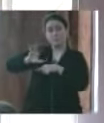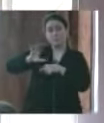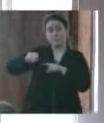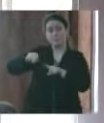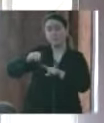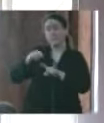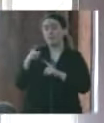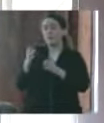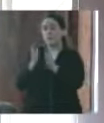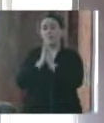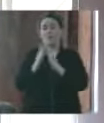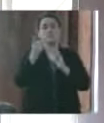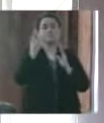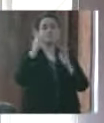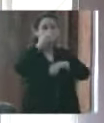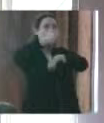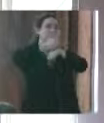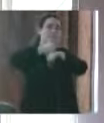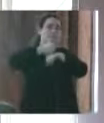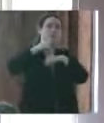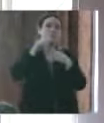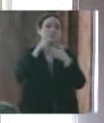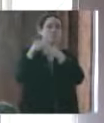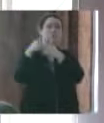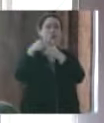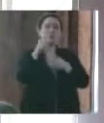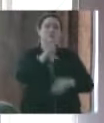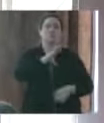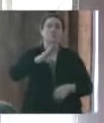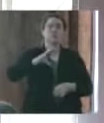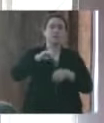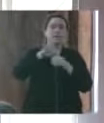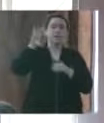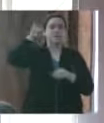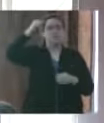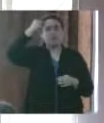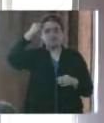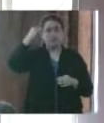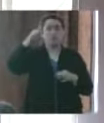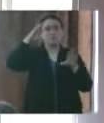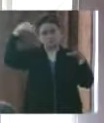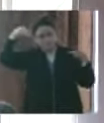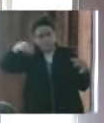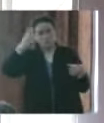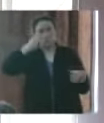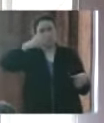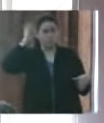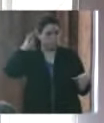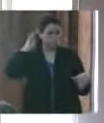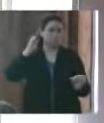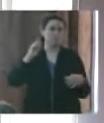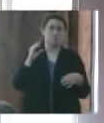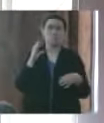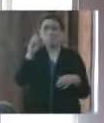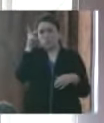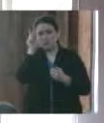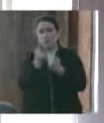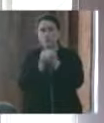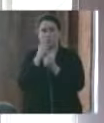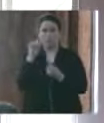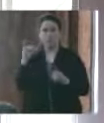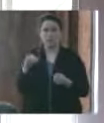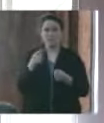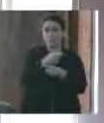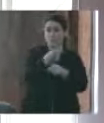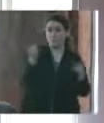of a ministerial steering committee to provide much-needed political support in the issues of tiger conservation. Now, those of you that have dealt with the topics